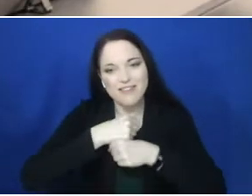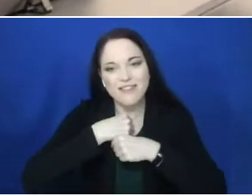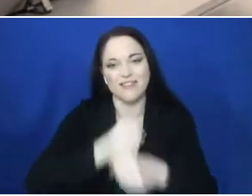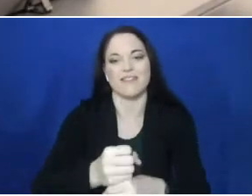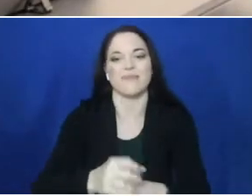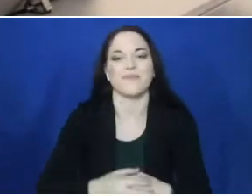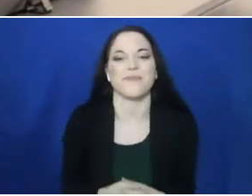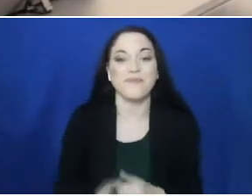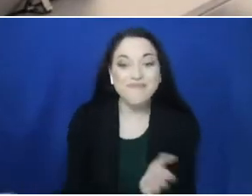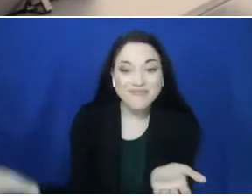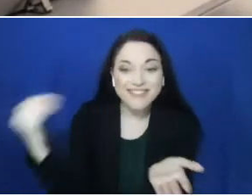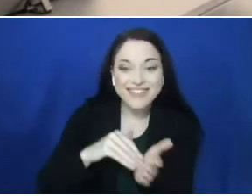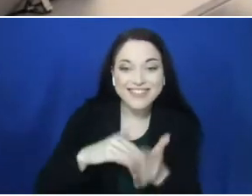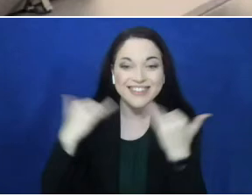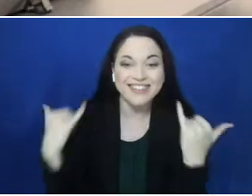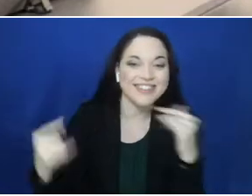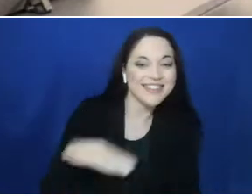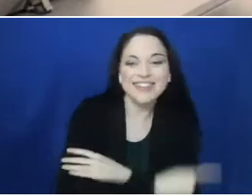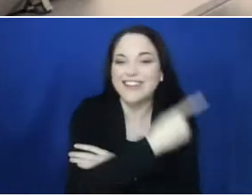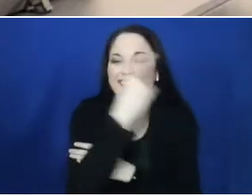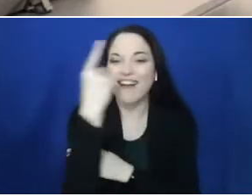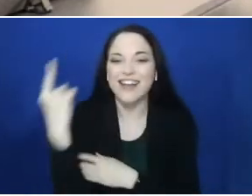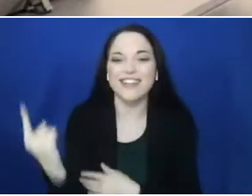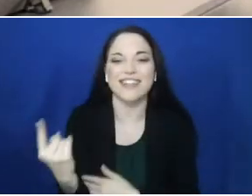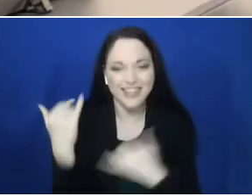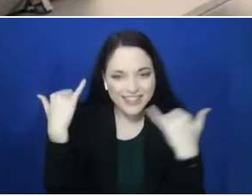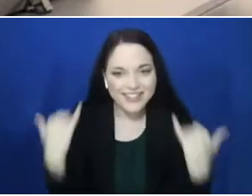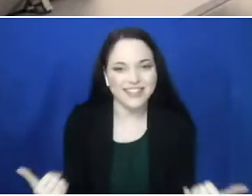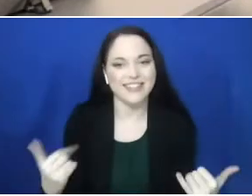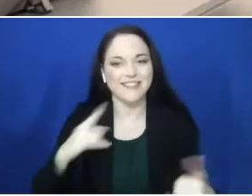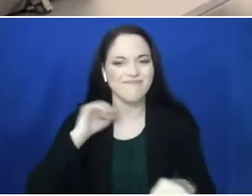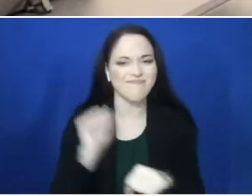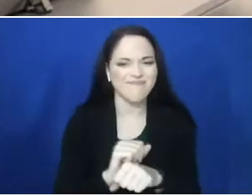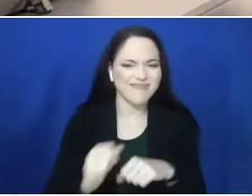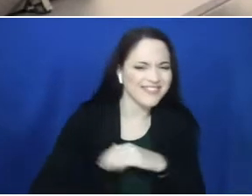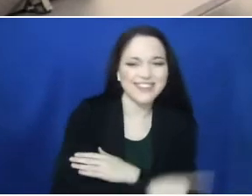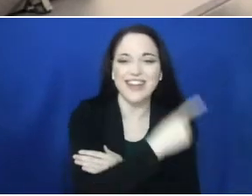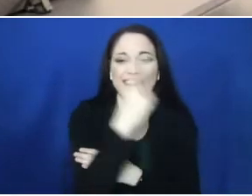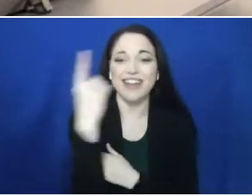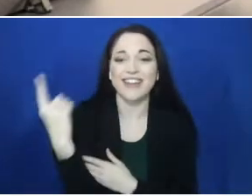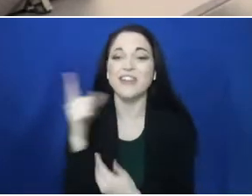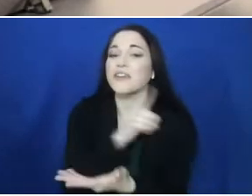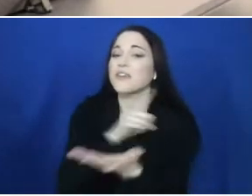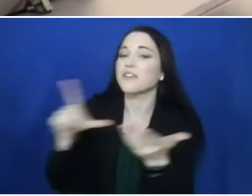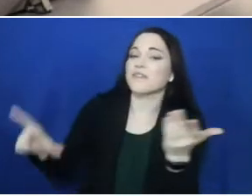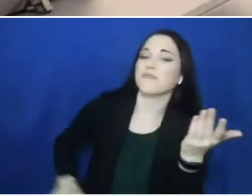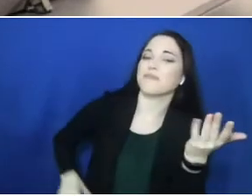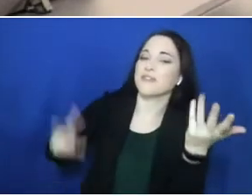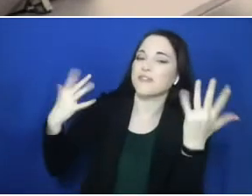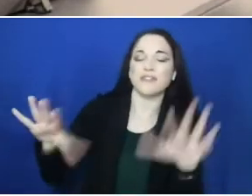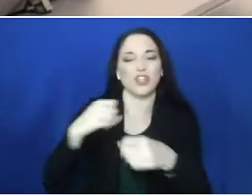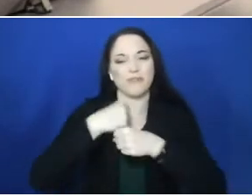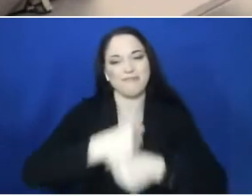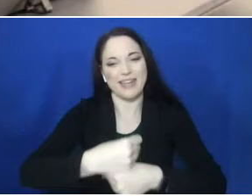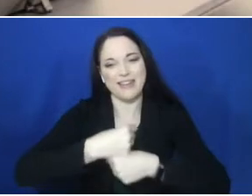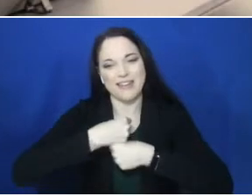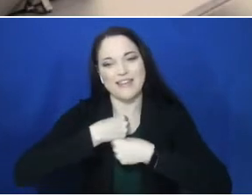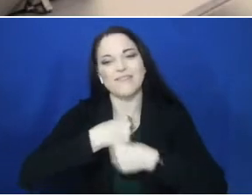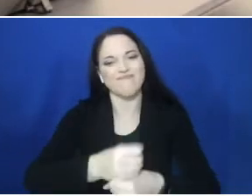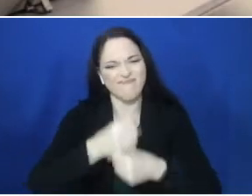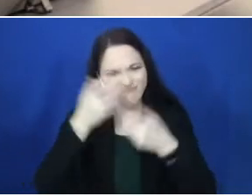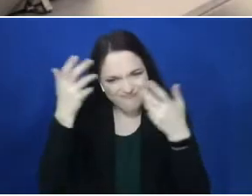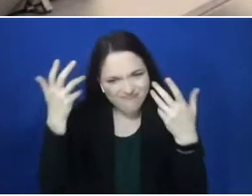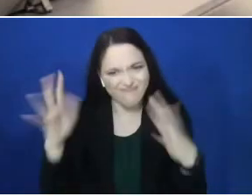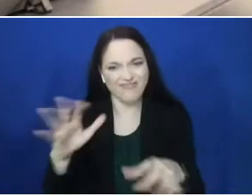Again, this is the day, this is the day that our God has made, that our God